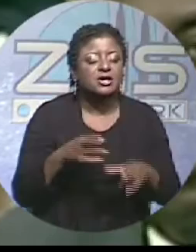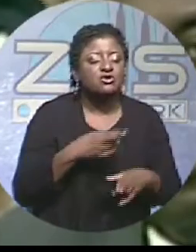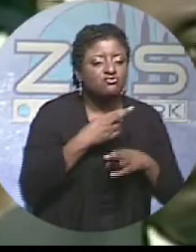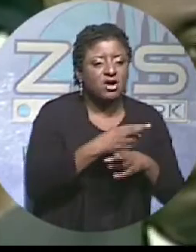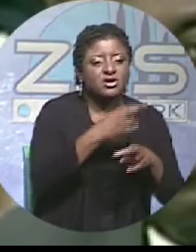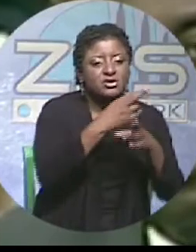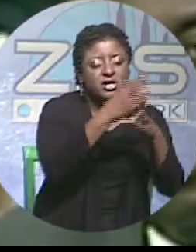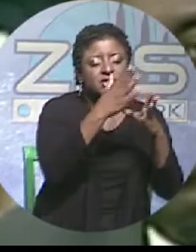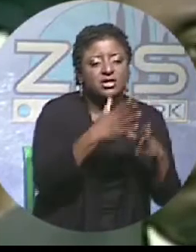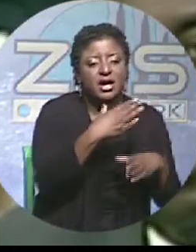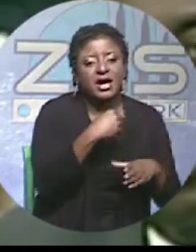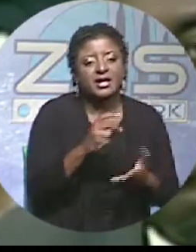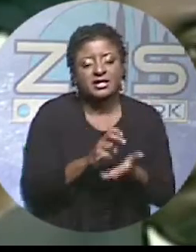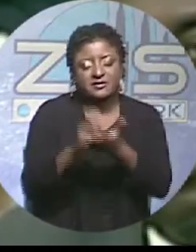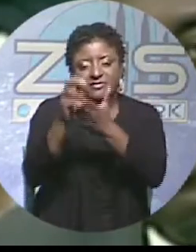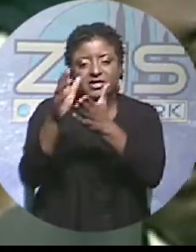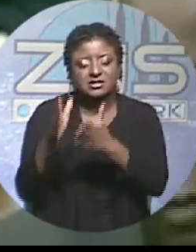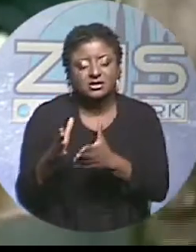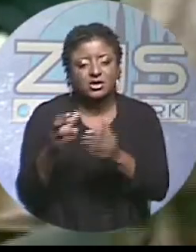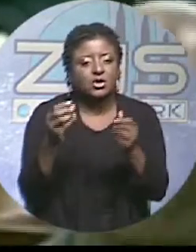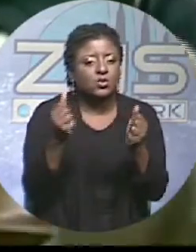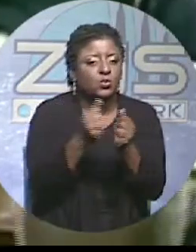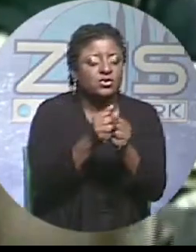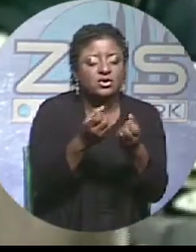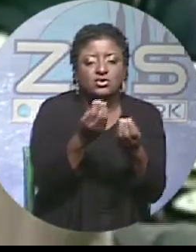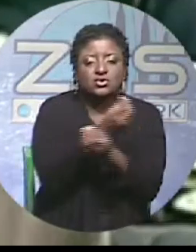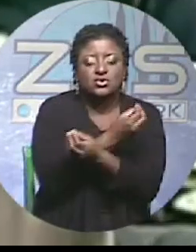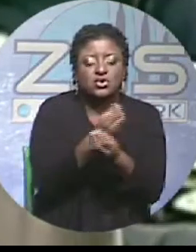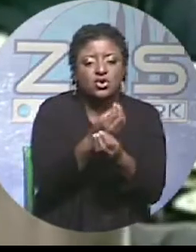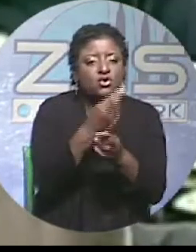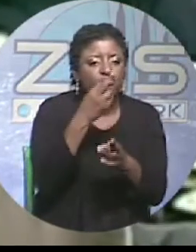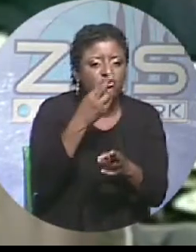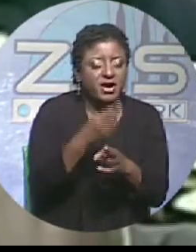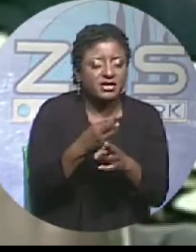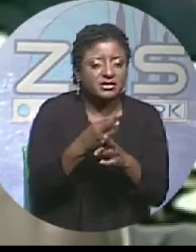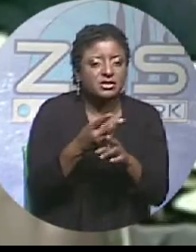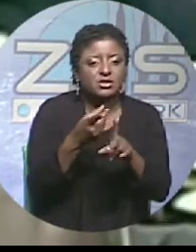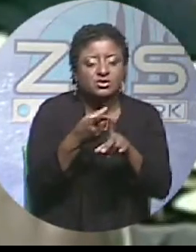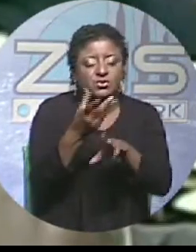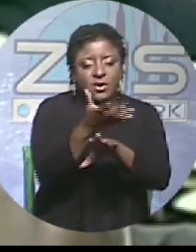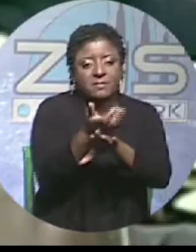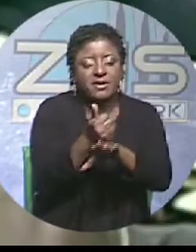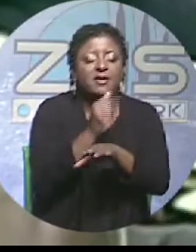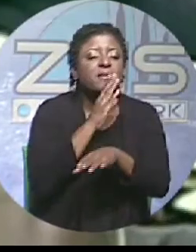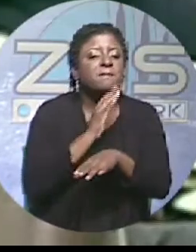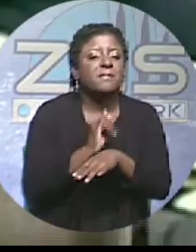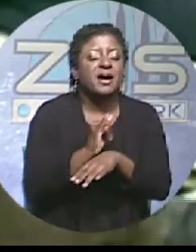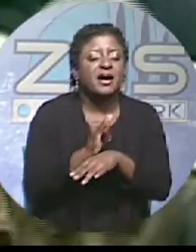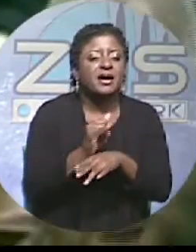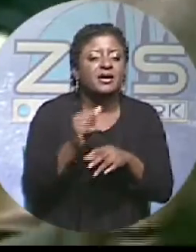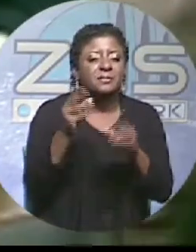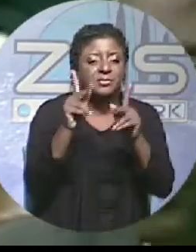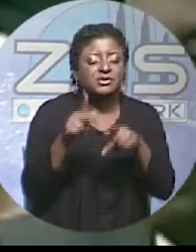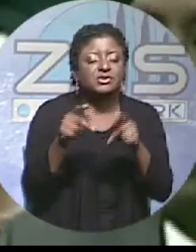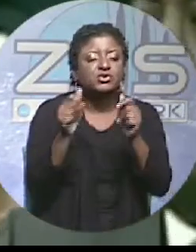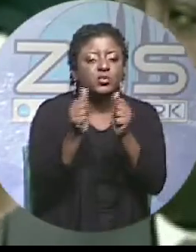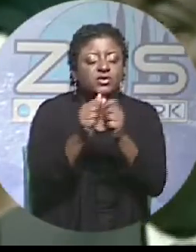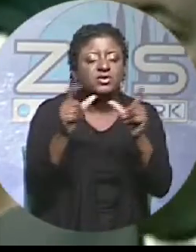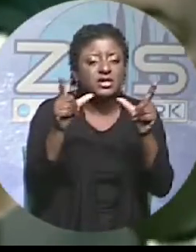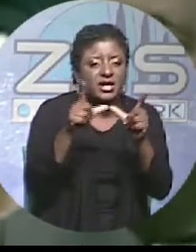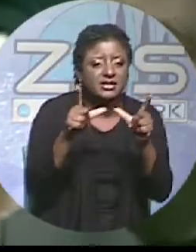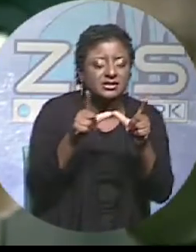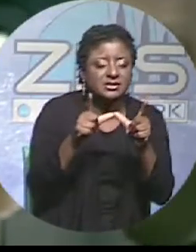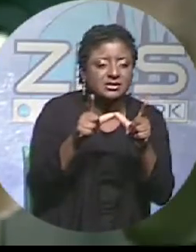investor, with no rights of appeal by licensees, without inherent conflicts